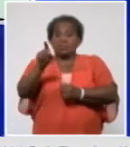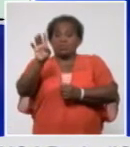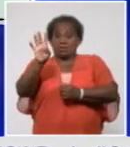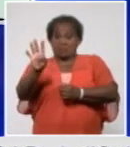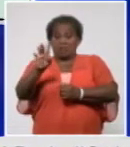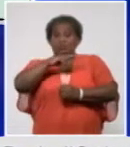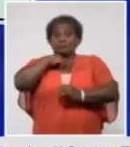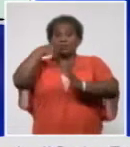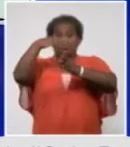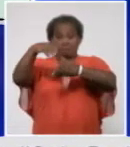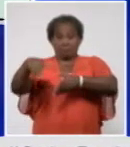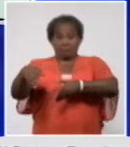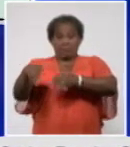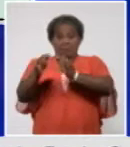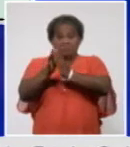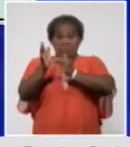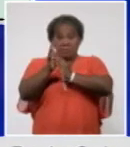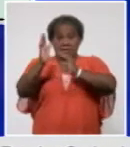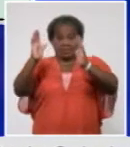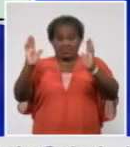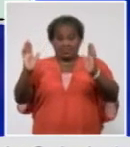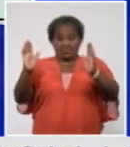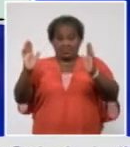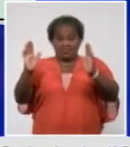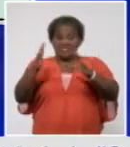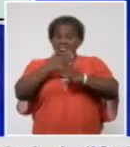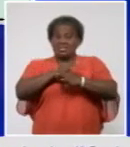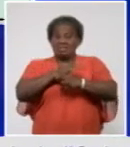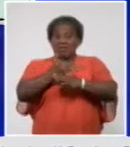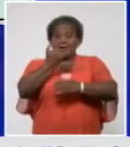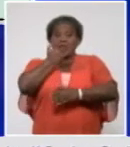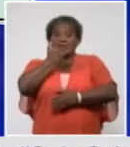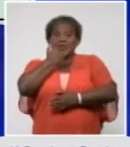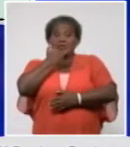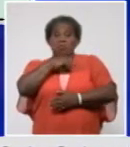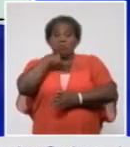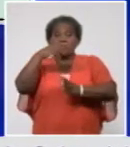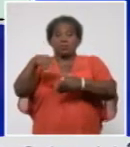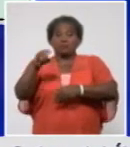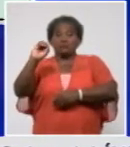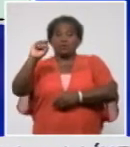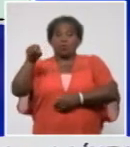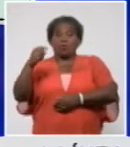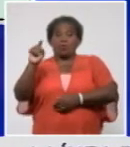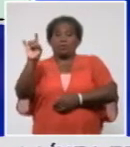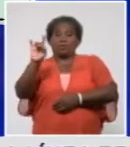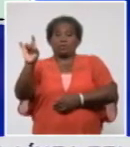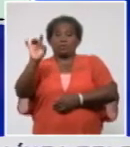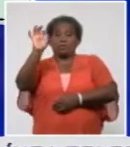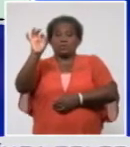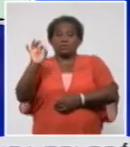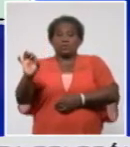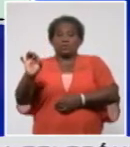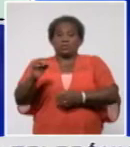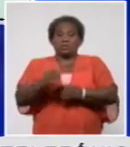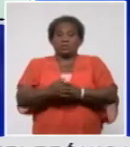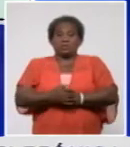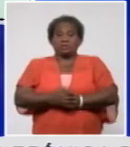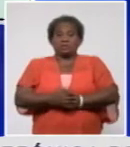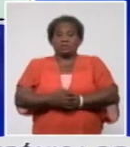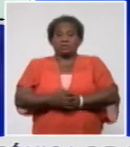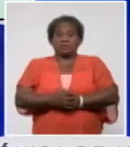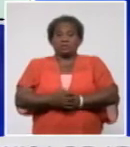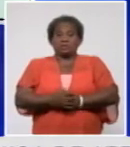0.99%, up to date, higher than August and July's rates, but lower than the mortality rates of